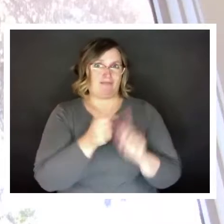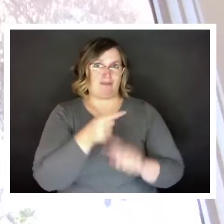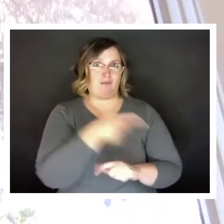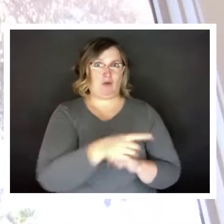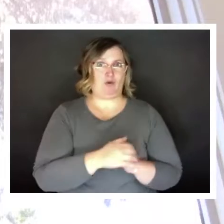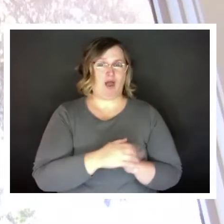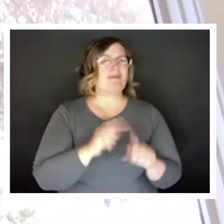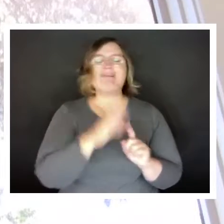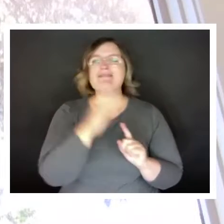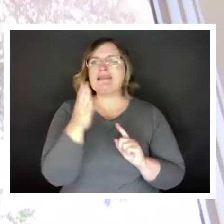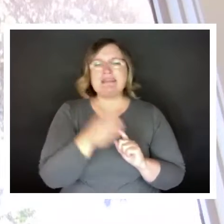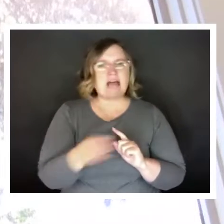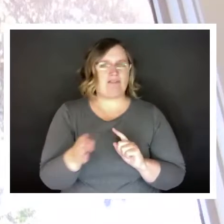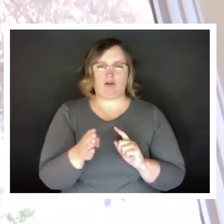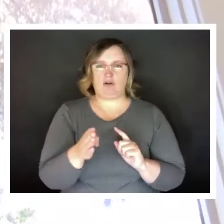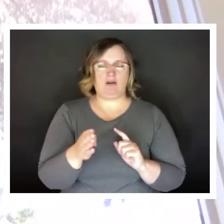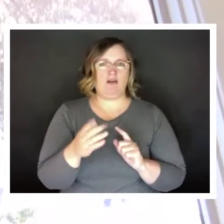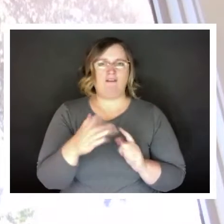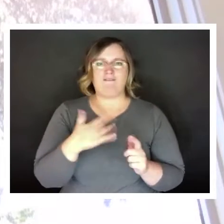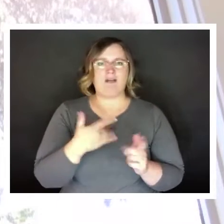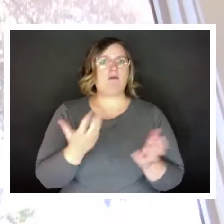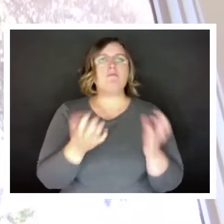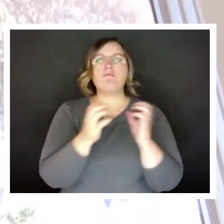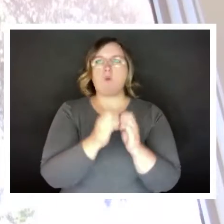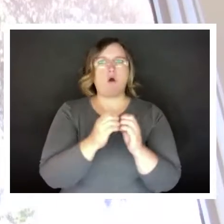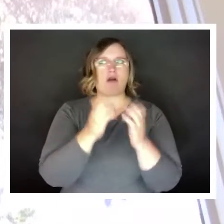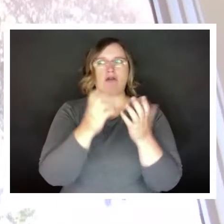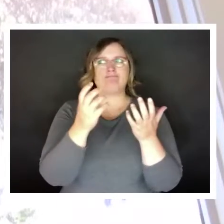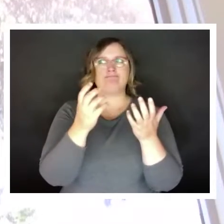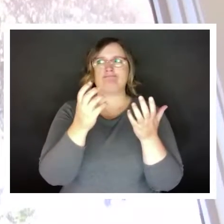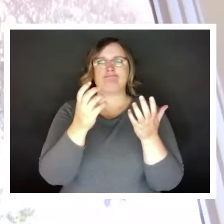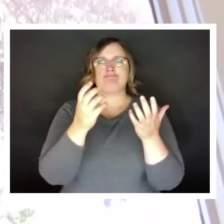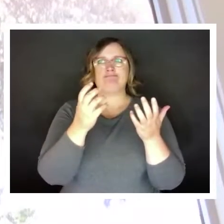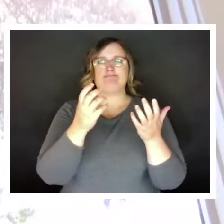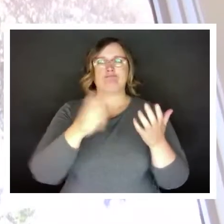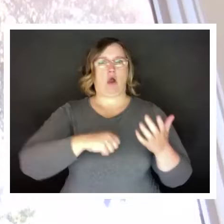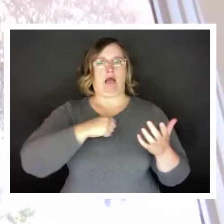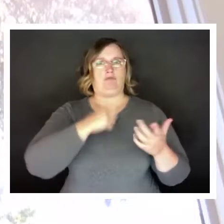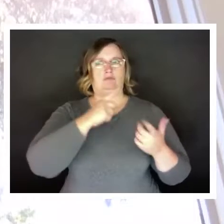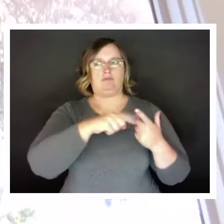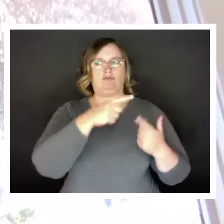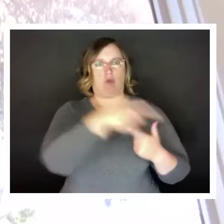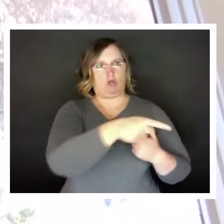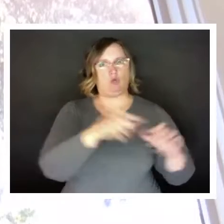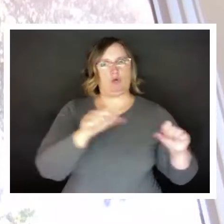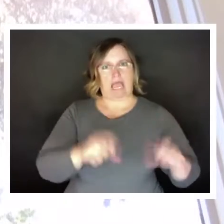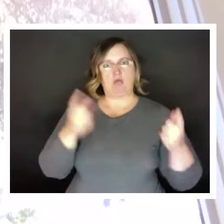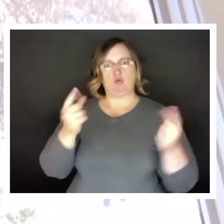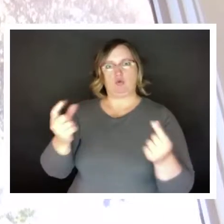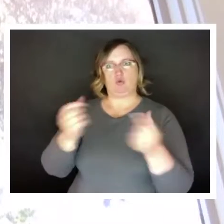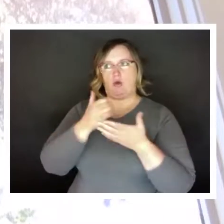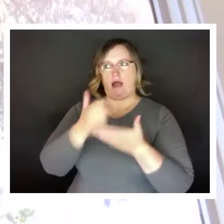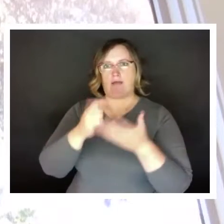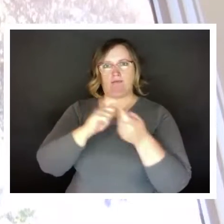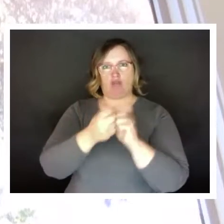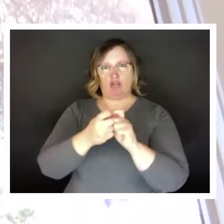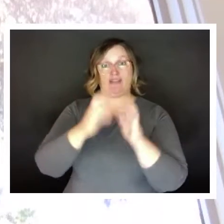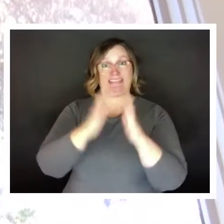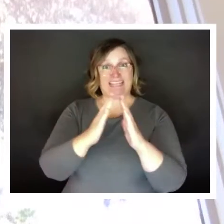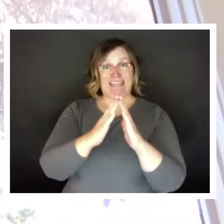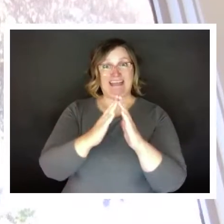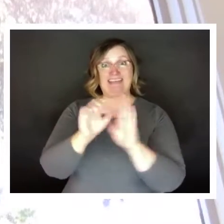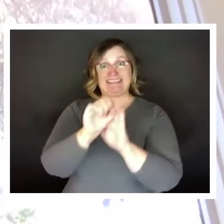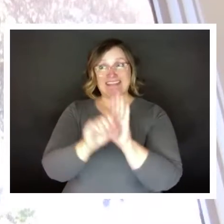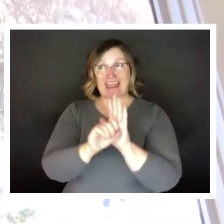more optimistic that a graduating class has what it takes to help change the city, the state, and the country in a world where all